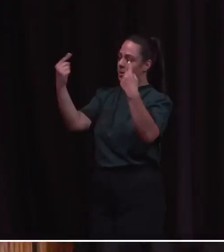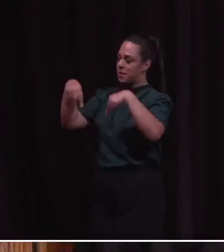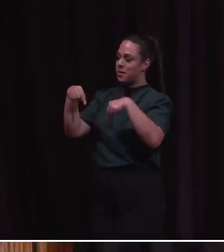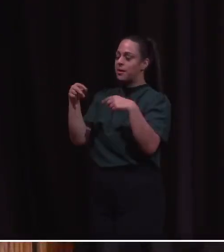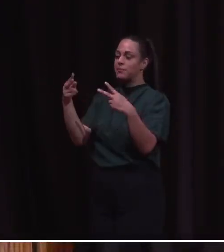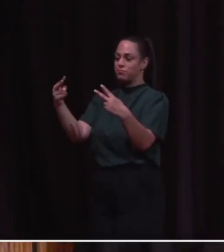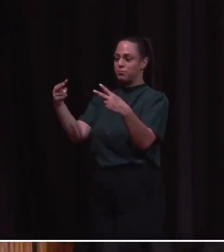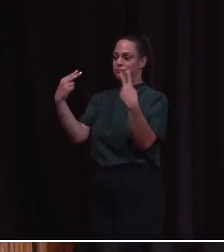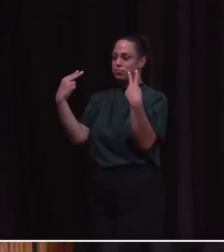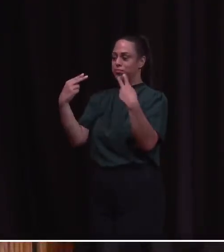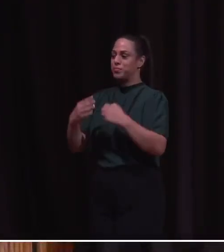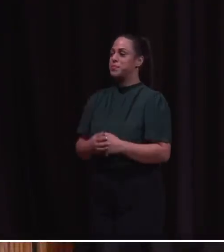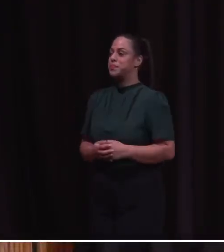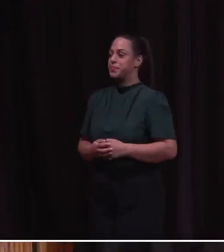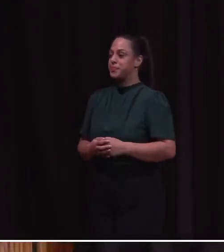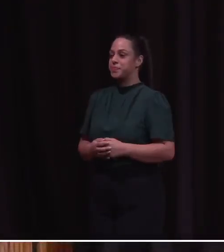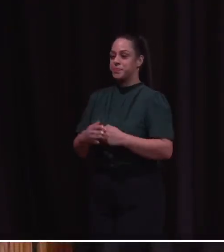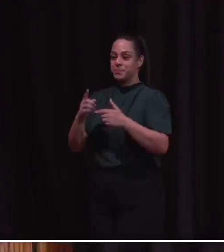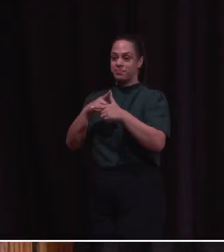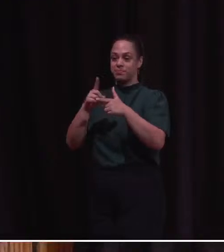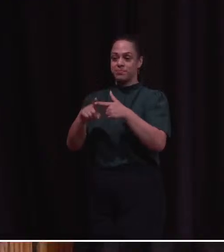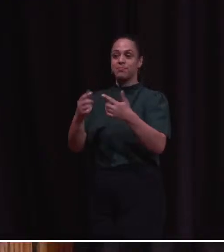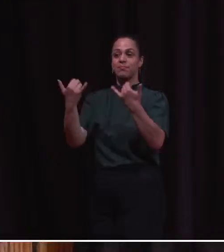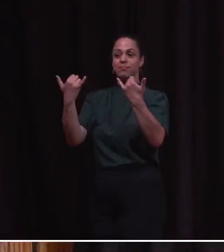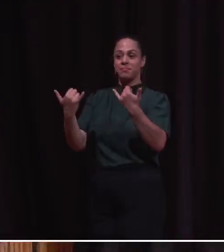Let me start by